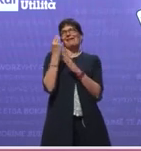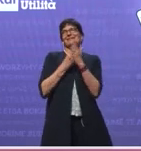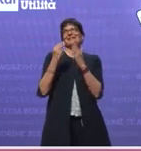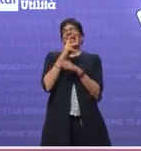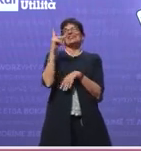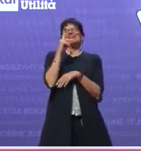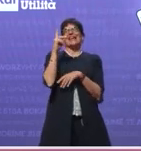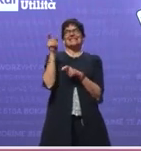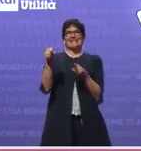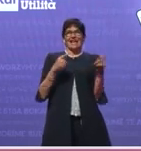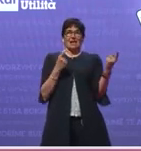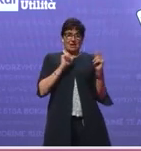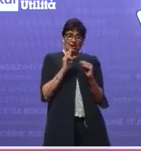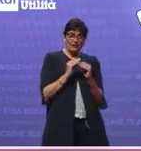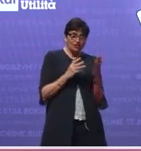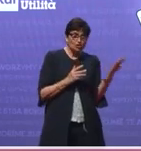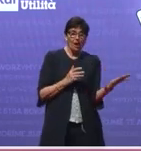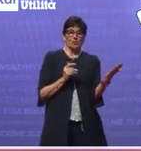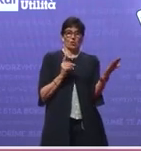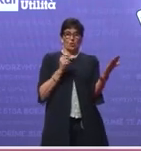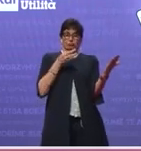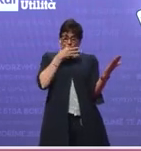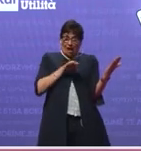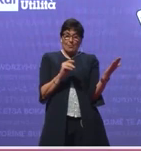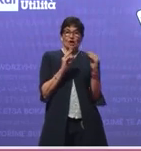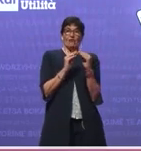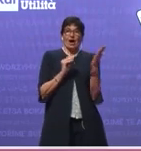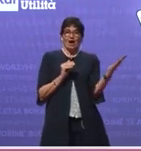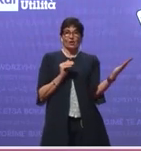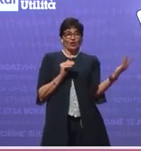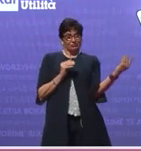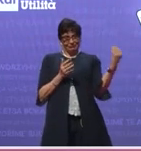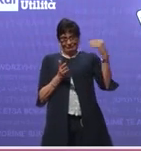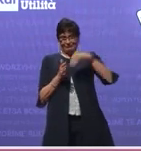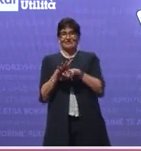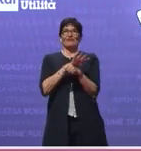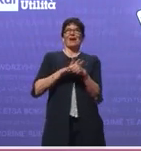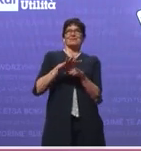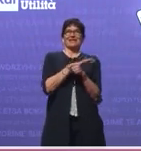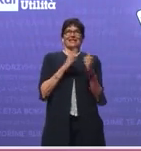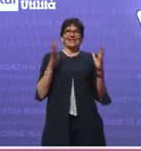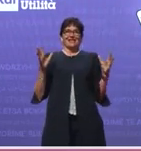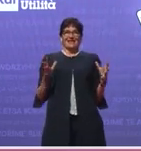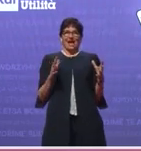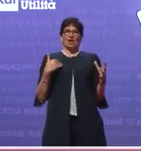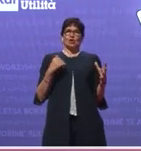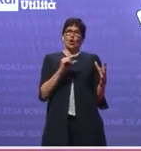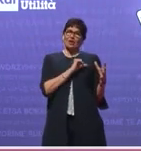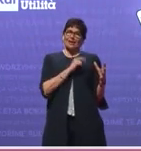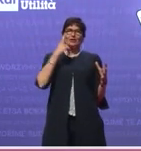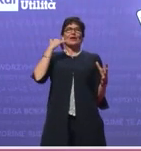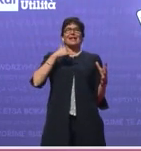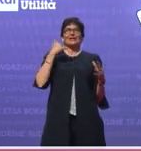this convergence of art and engineering, I believe AI will learn more about the human heart, the good side of